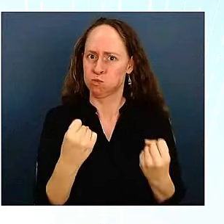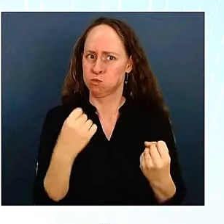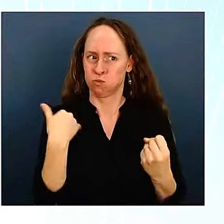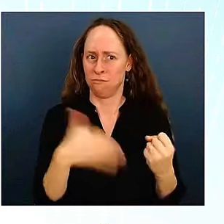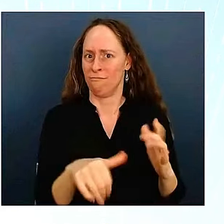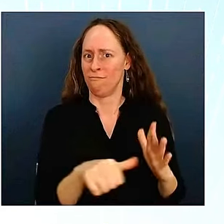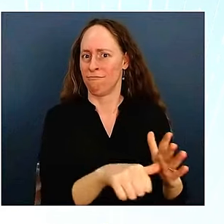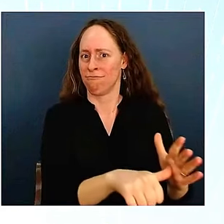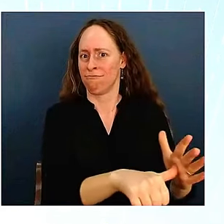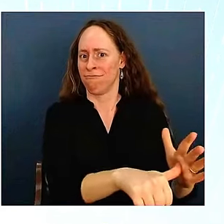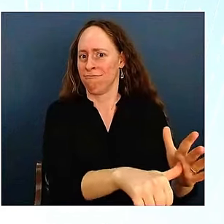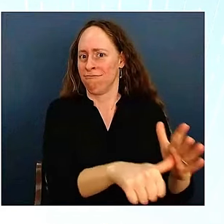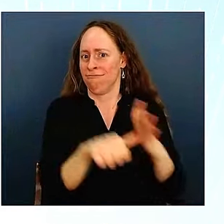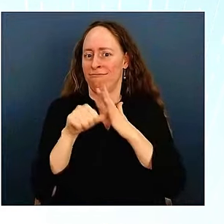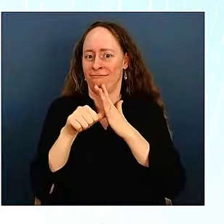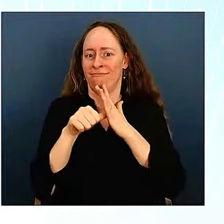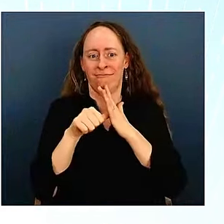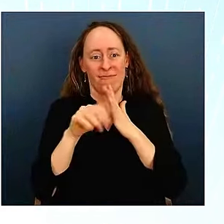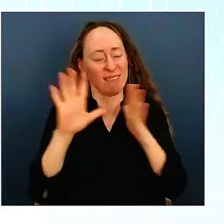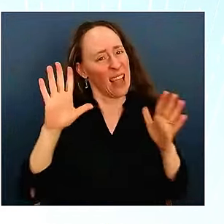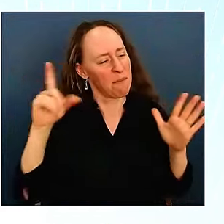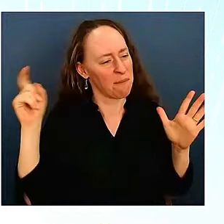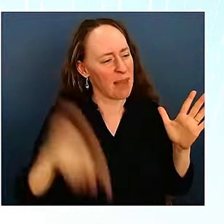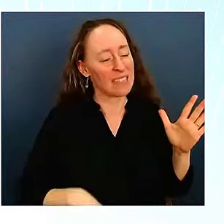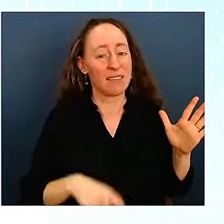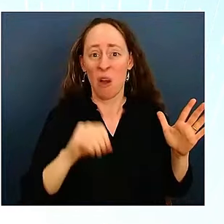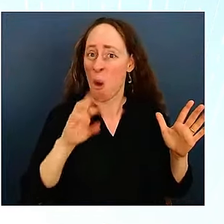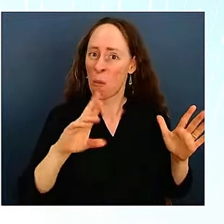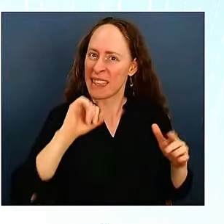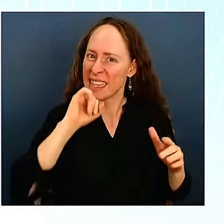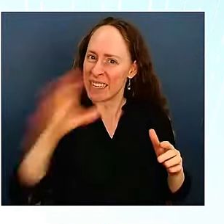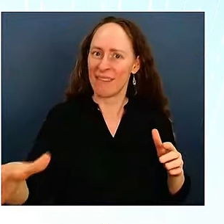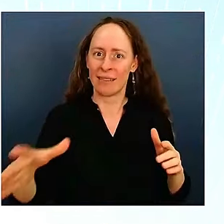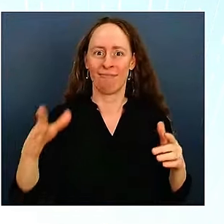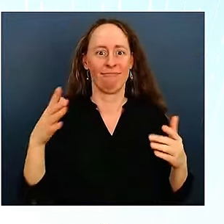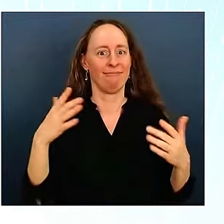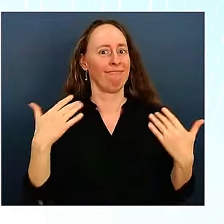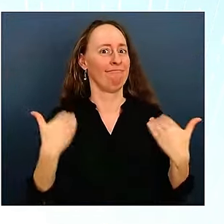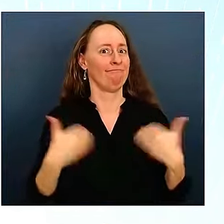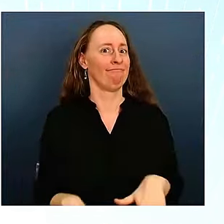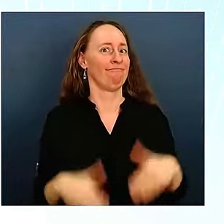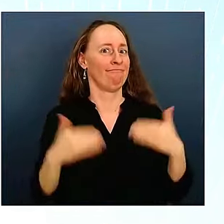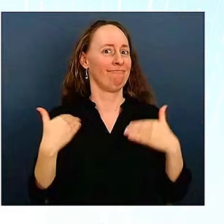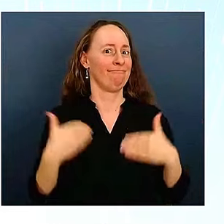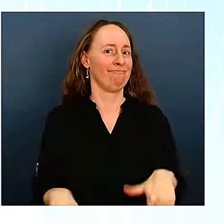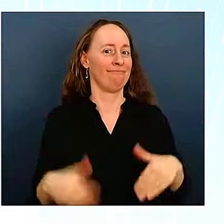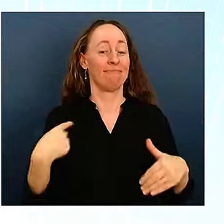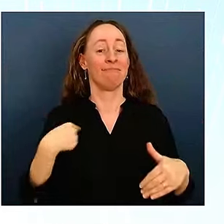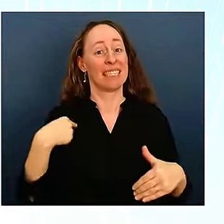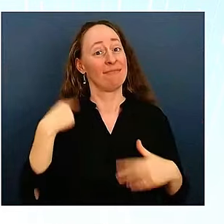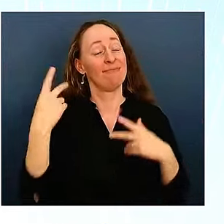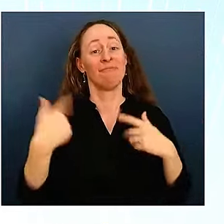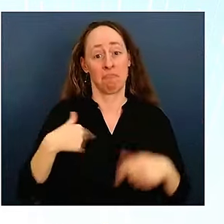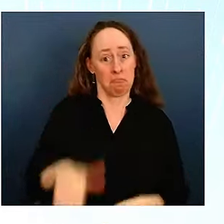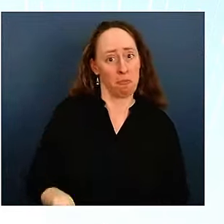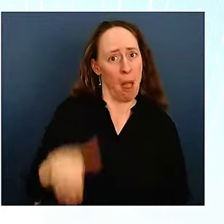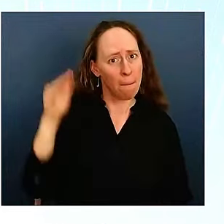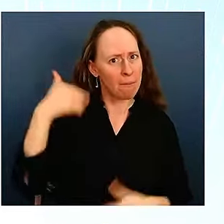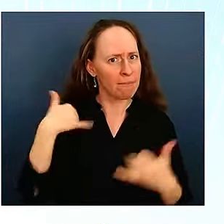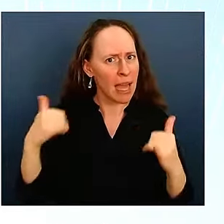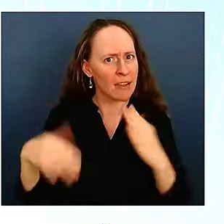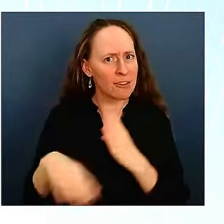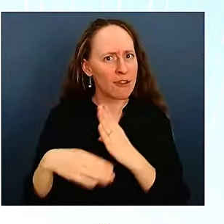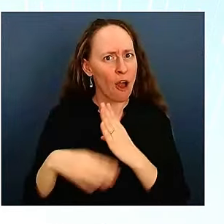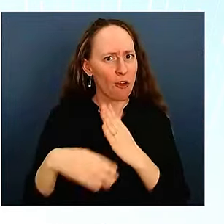And I've always loved soccer. I grew up actually playing it as a kid. At my summer camp, I was actually voted most athletic.